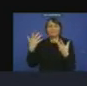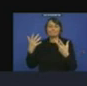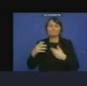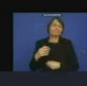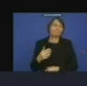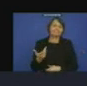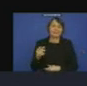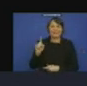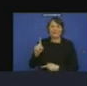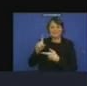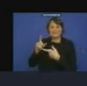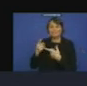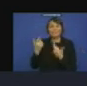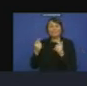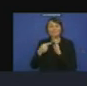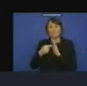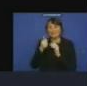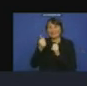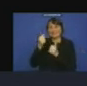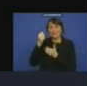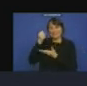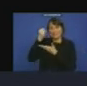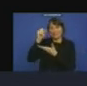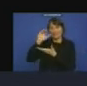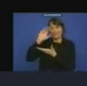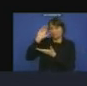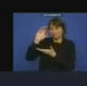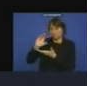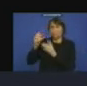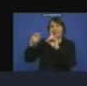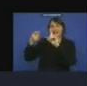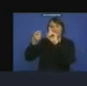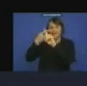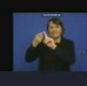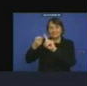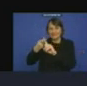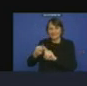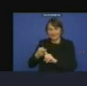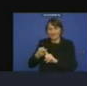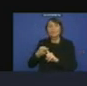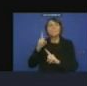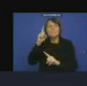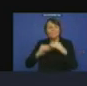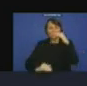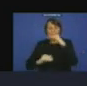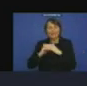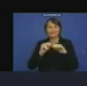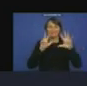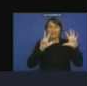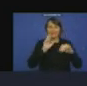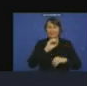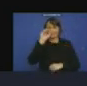fixed for each grant. It represents a maximum of 80% of the budget submitted.